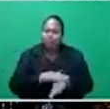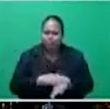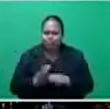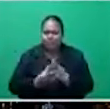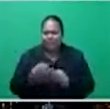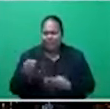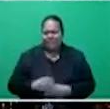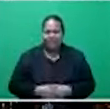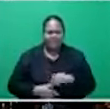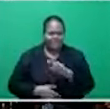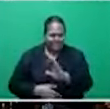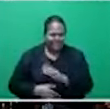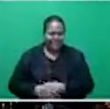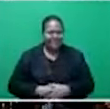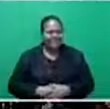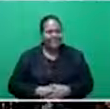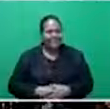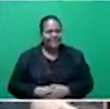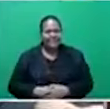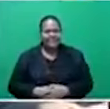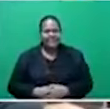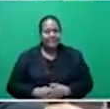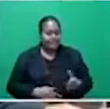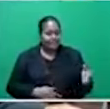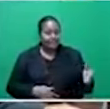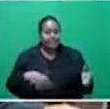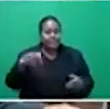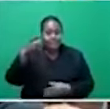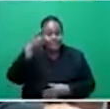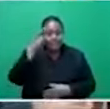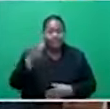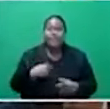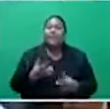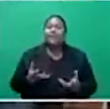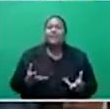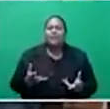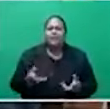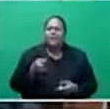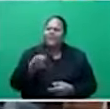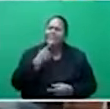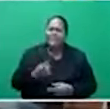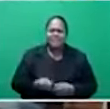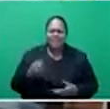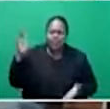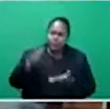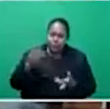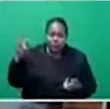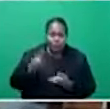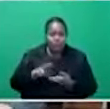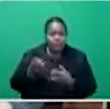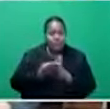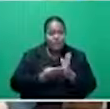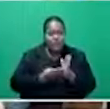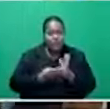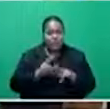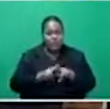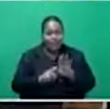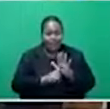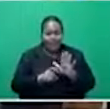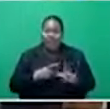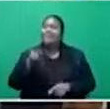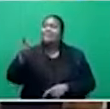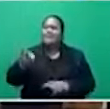the floor. Sir, Honourable Gavoka says, reduce the budget to FRA. He says, give more money to FRA.